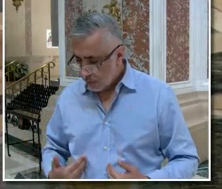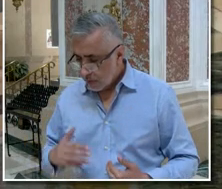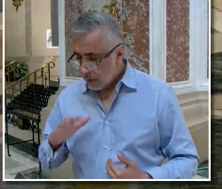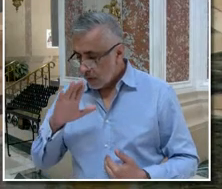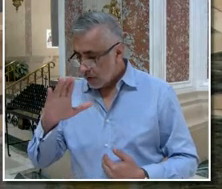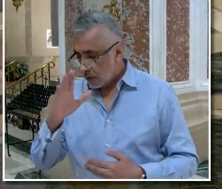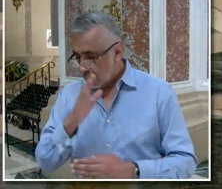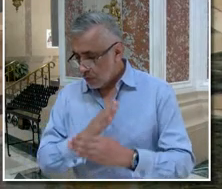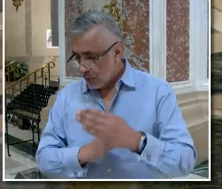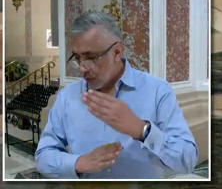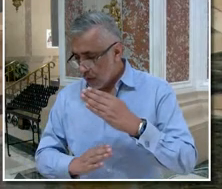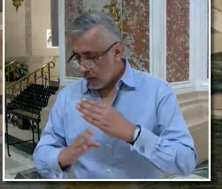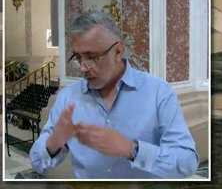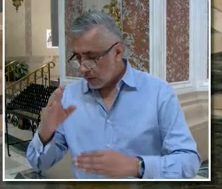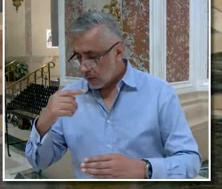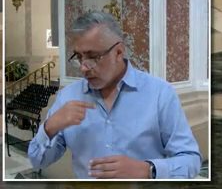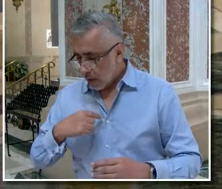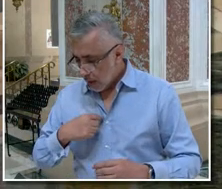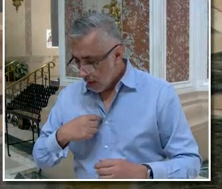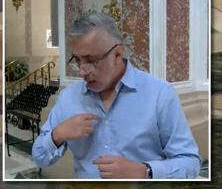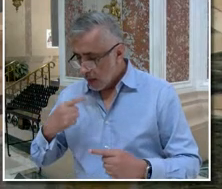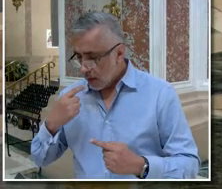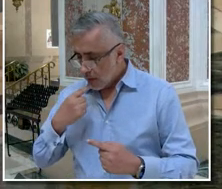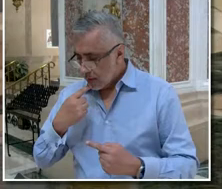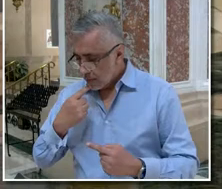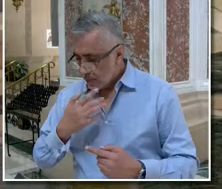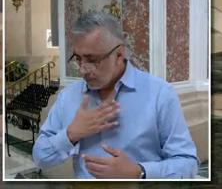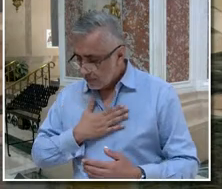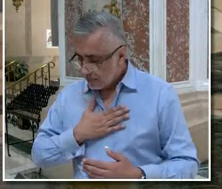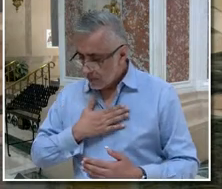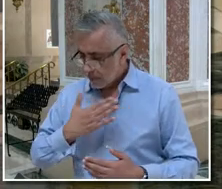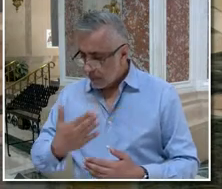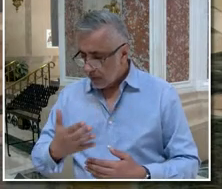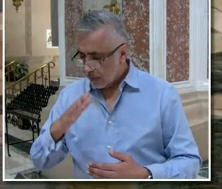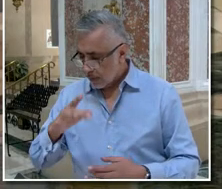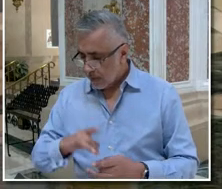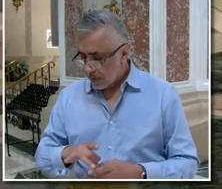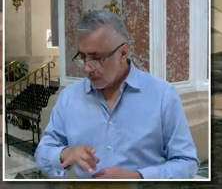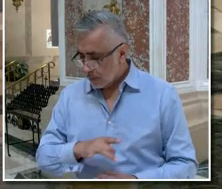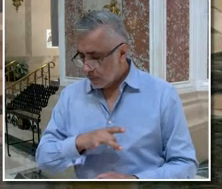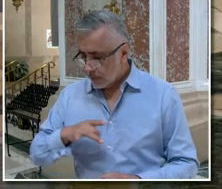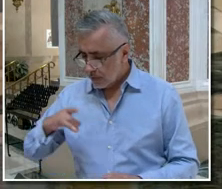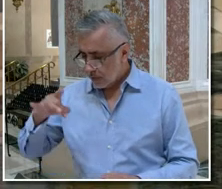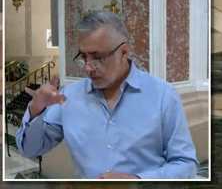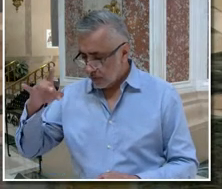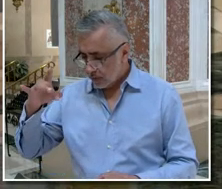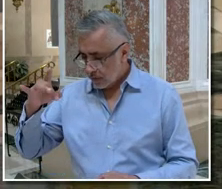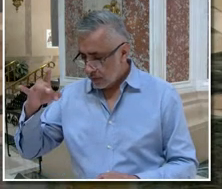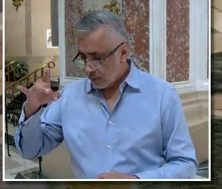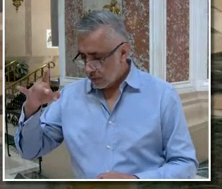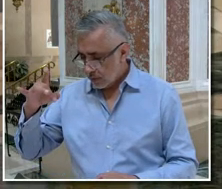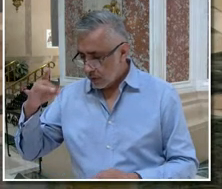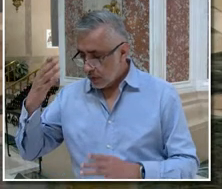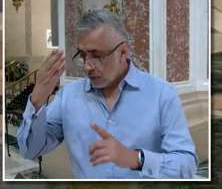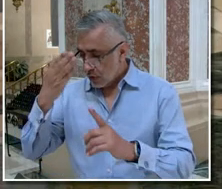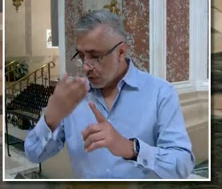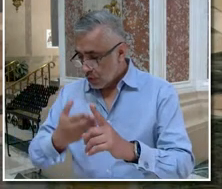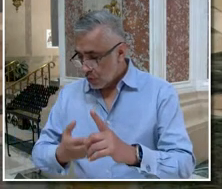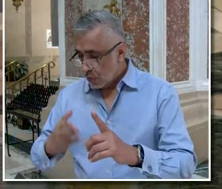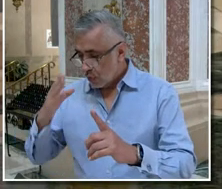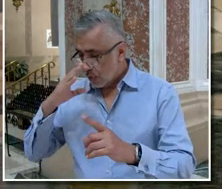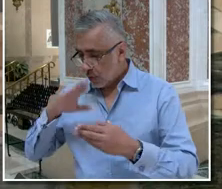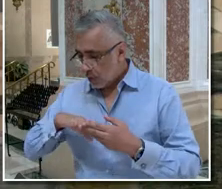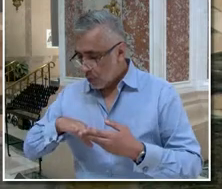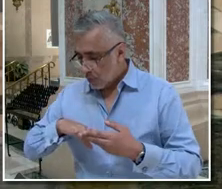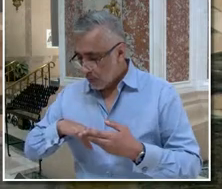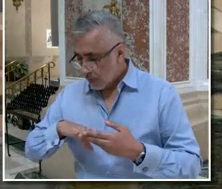Into your hands I commend my spirit. You will